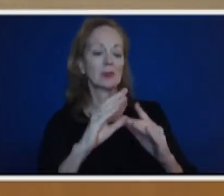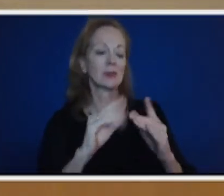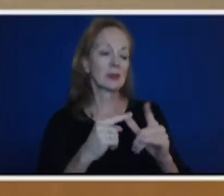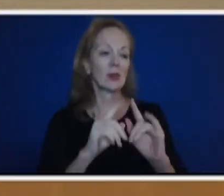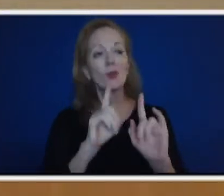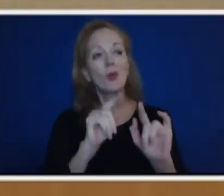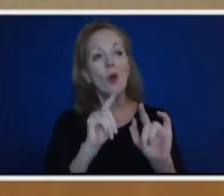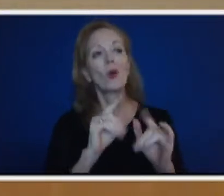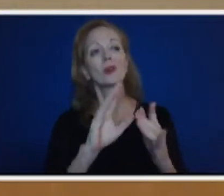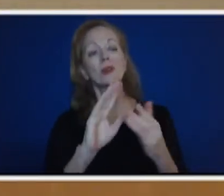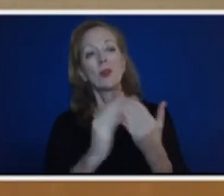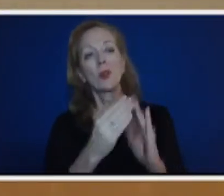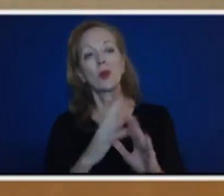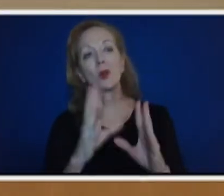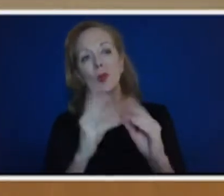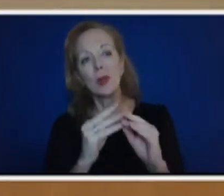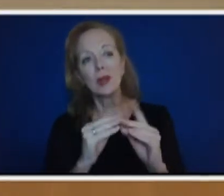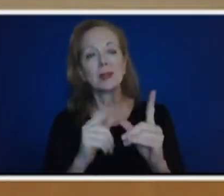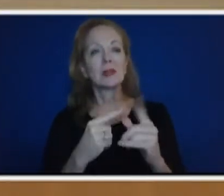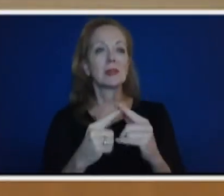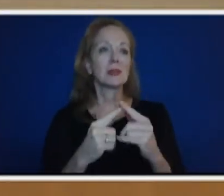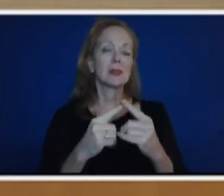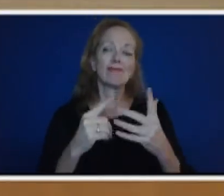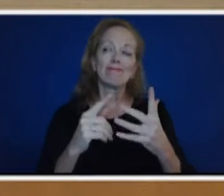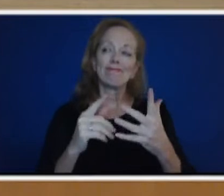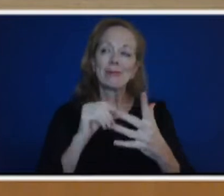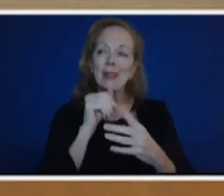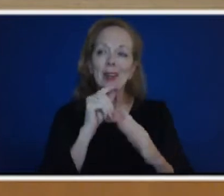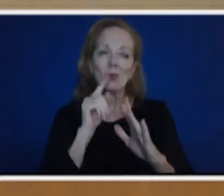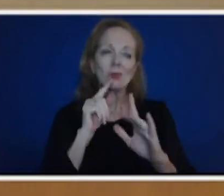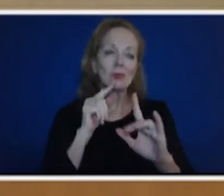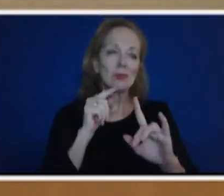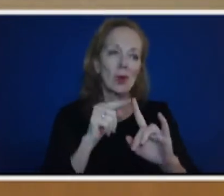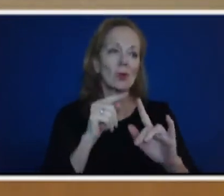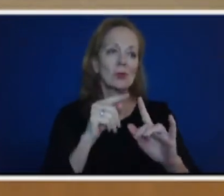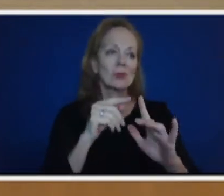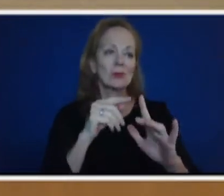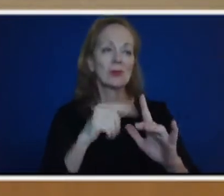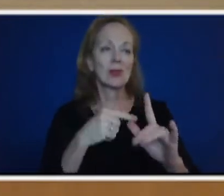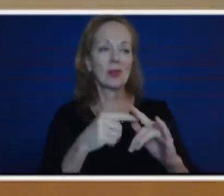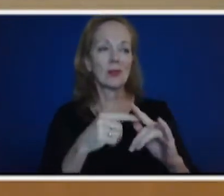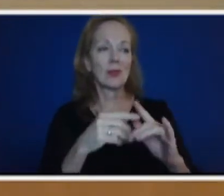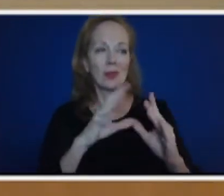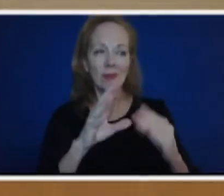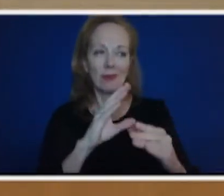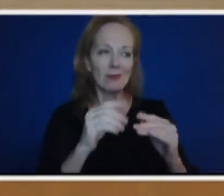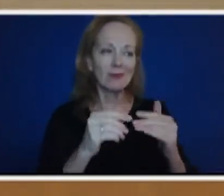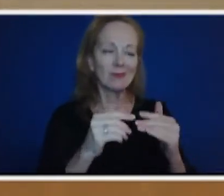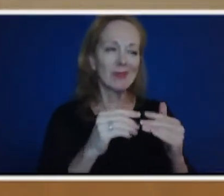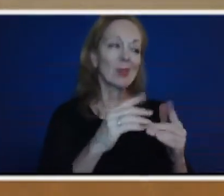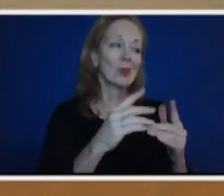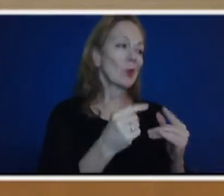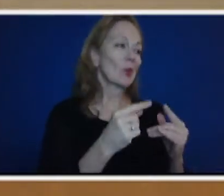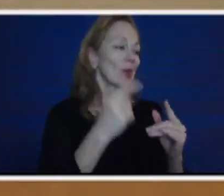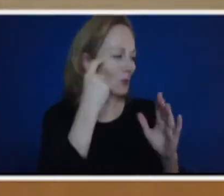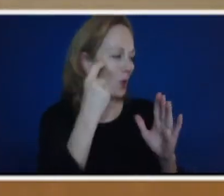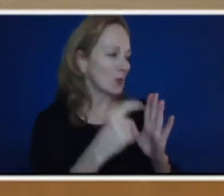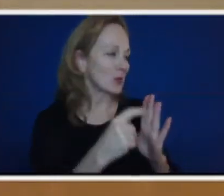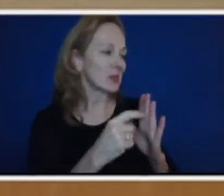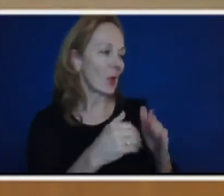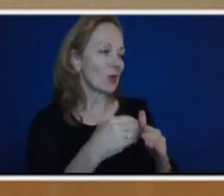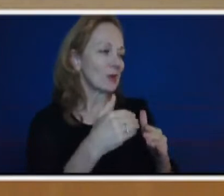to hearings, because we didn't go as far as including those in our notices on Nextdoor, because we also have to work within